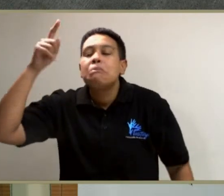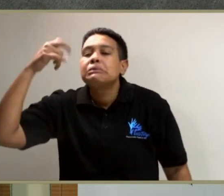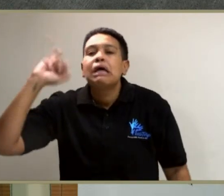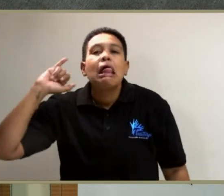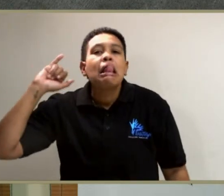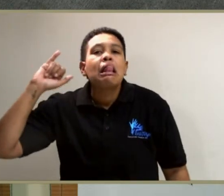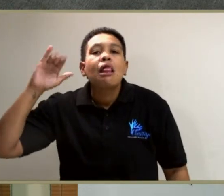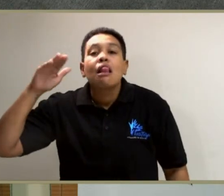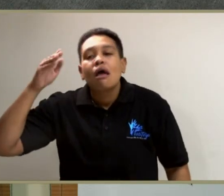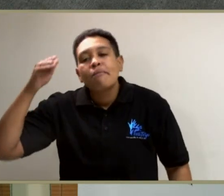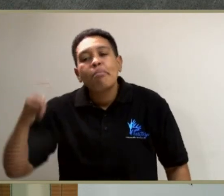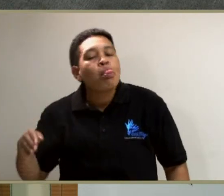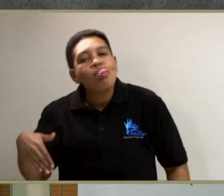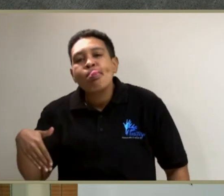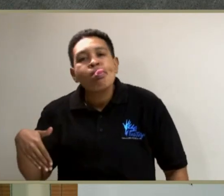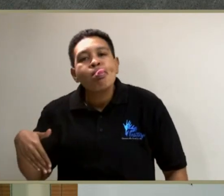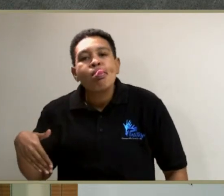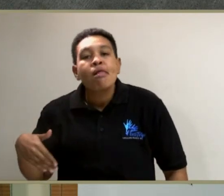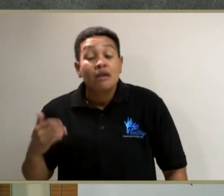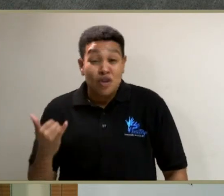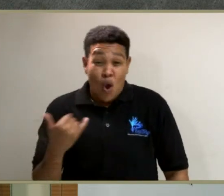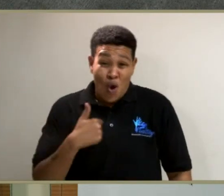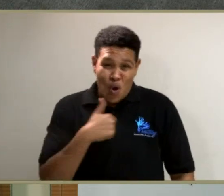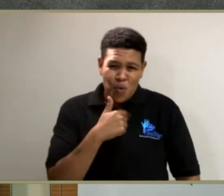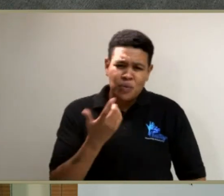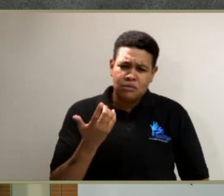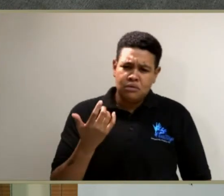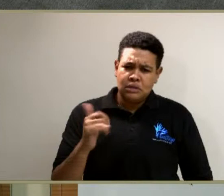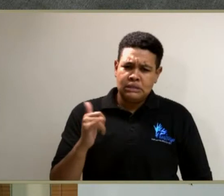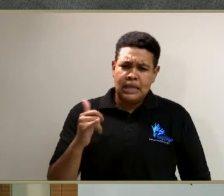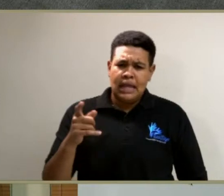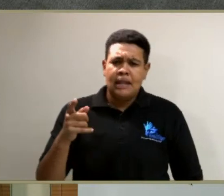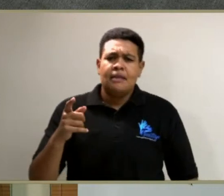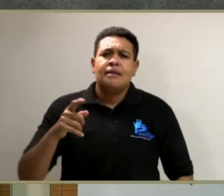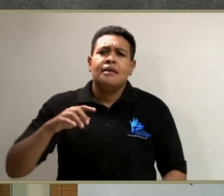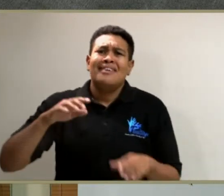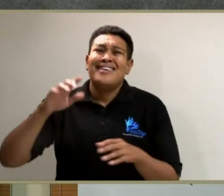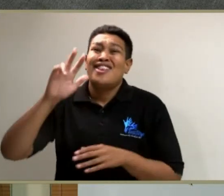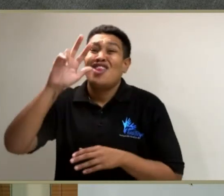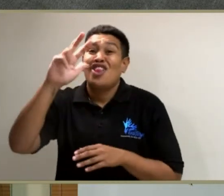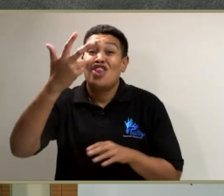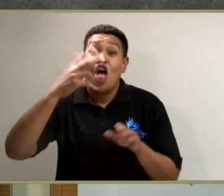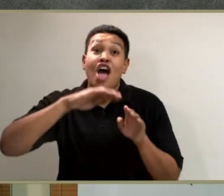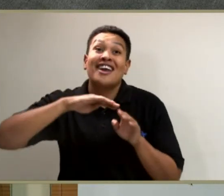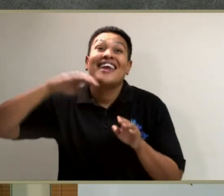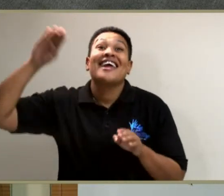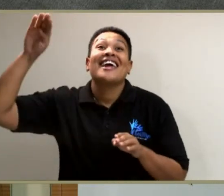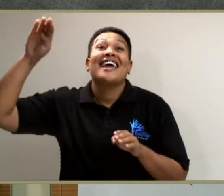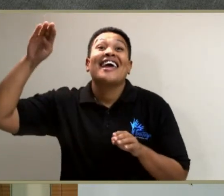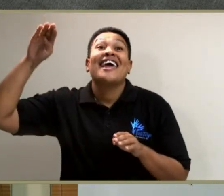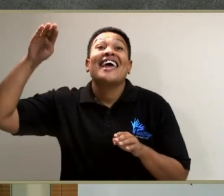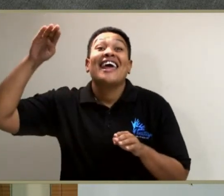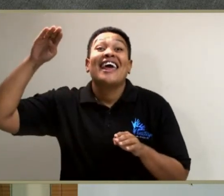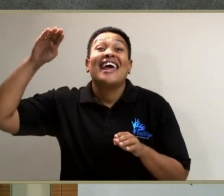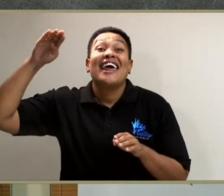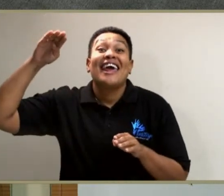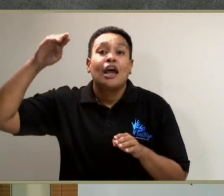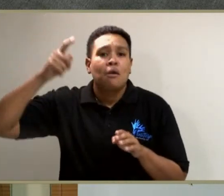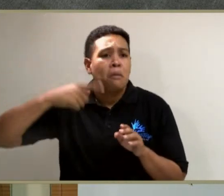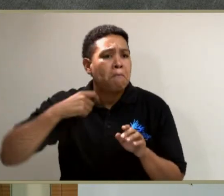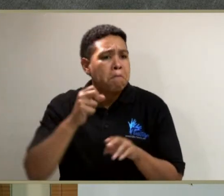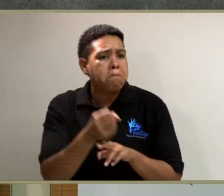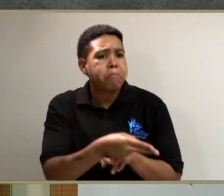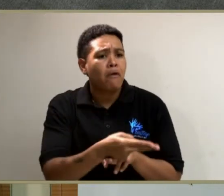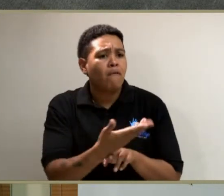though where we are now is several times greater than the peak of the third surge. We are still on an upward